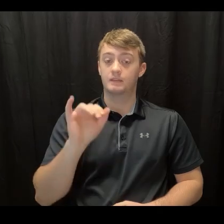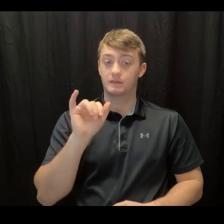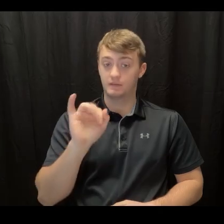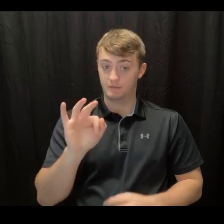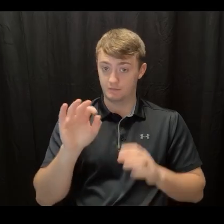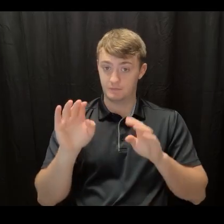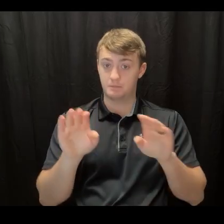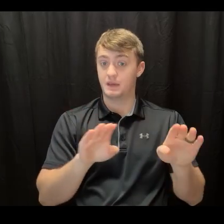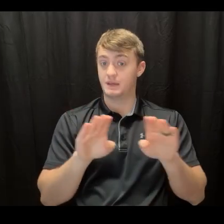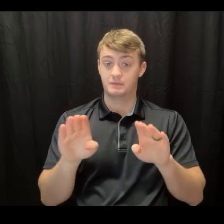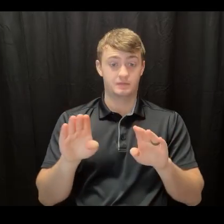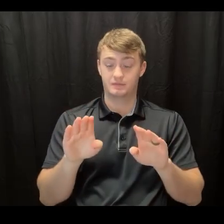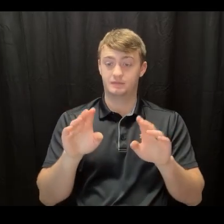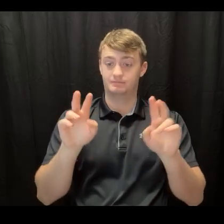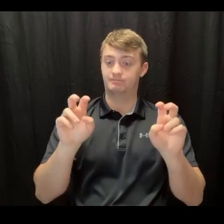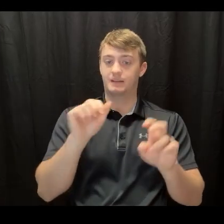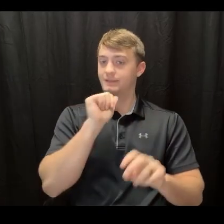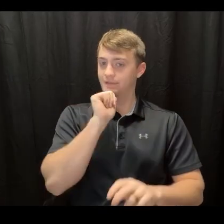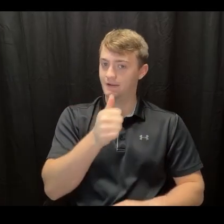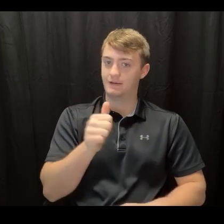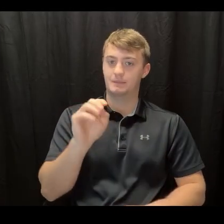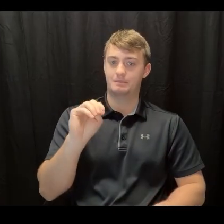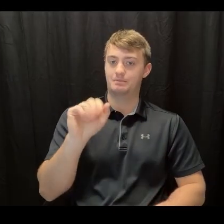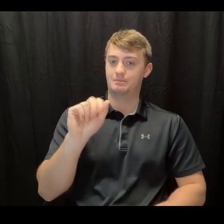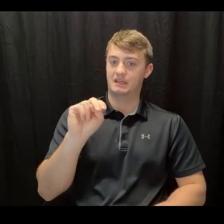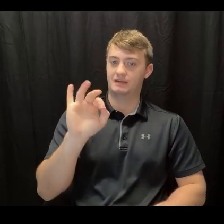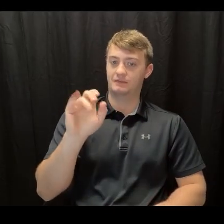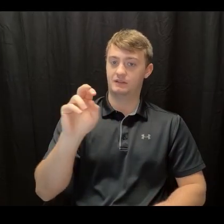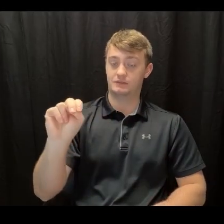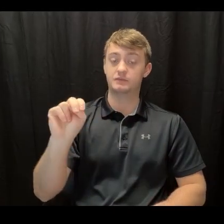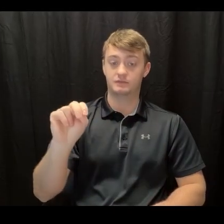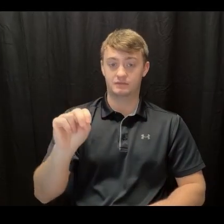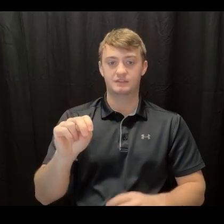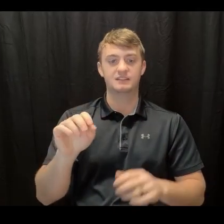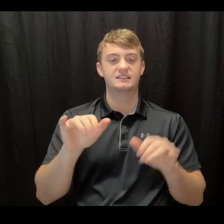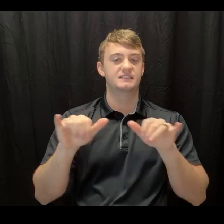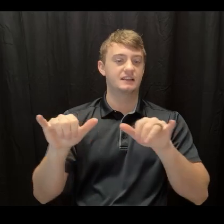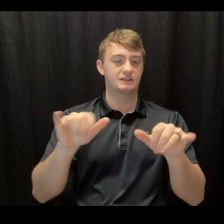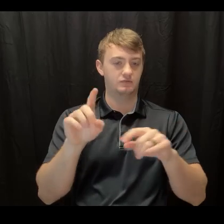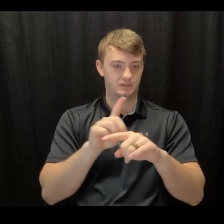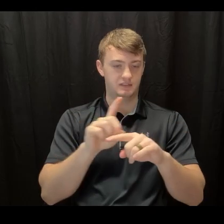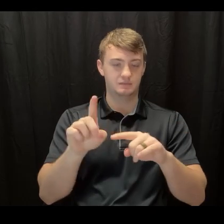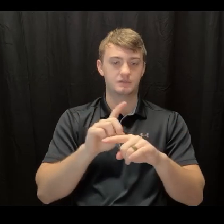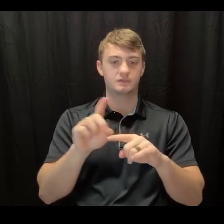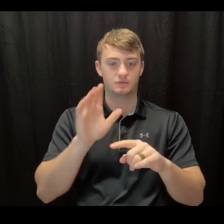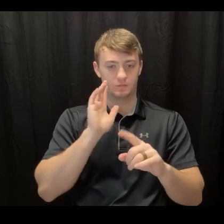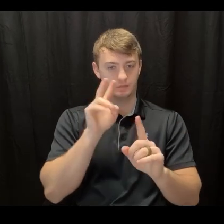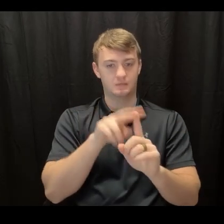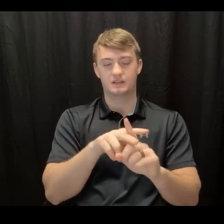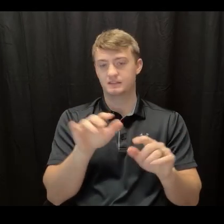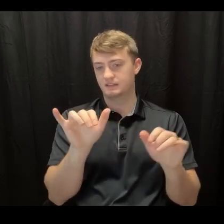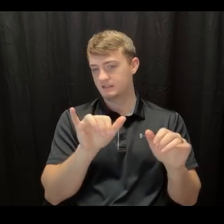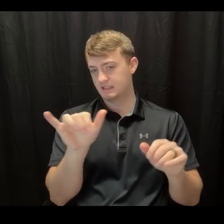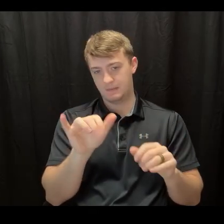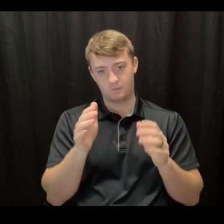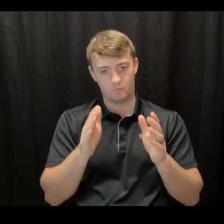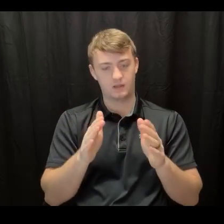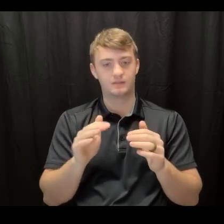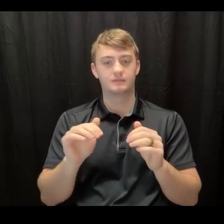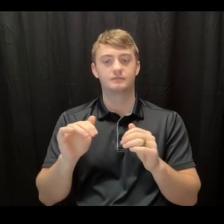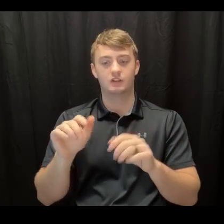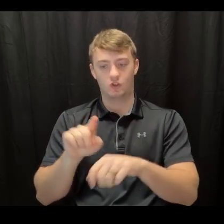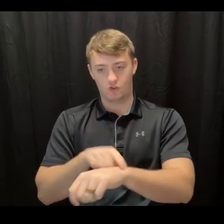If the behavior is determined not to be a manifestation, standard discipline may be applied in the same manner and for the